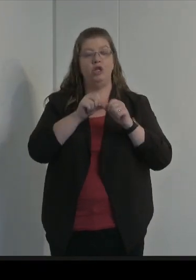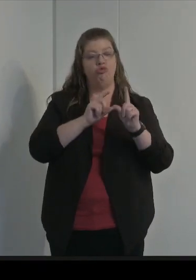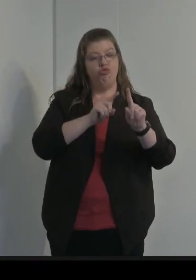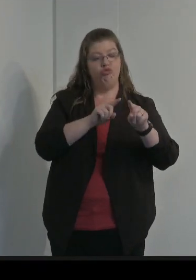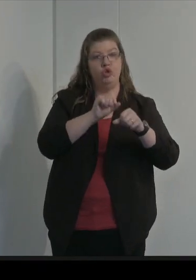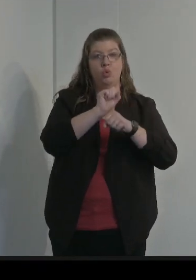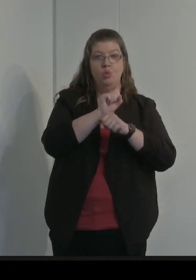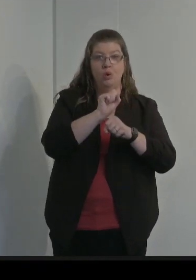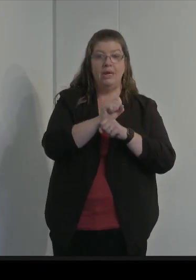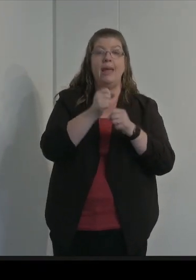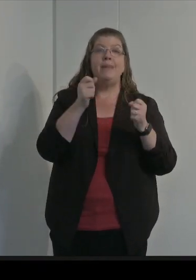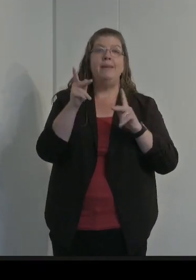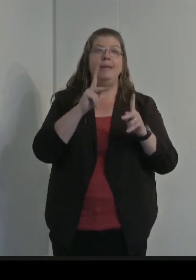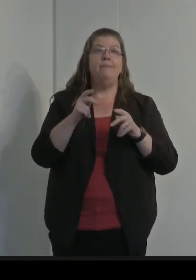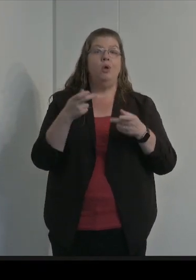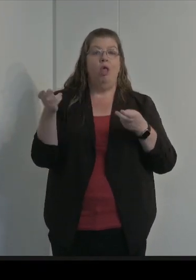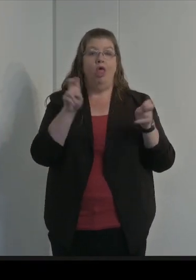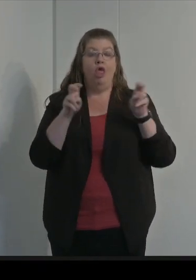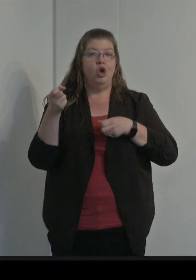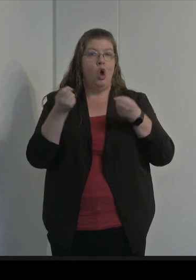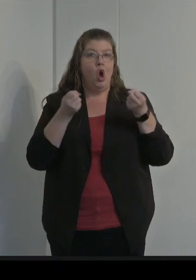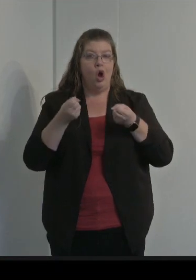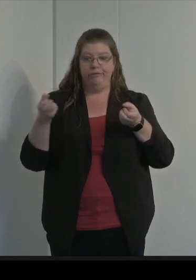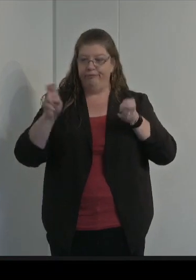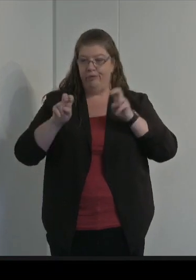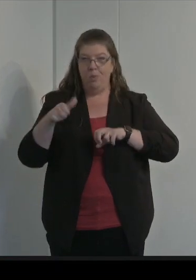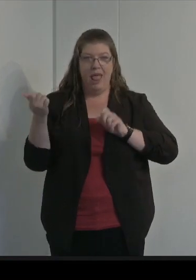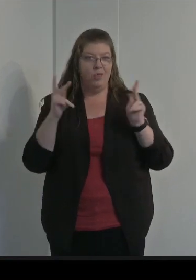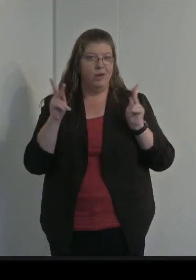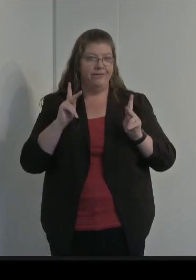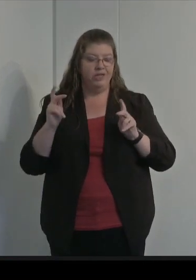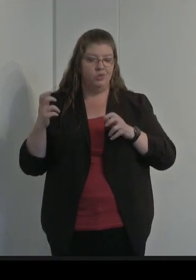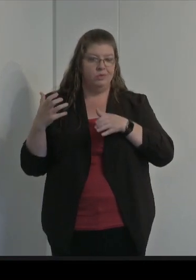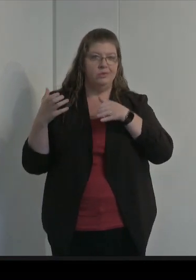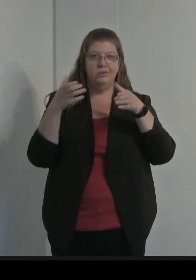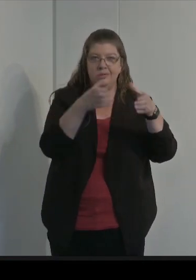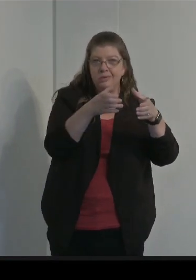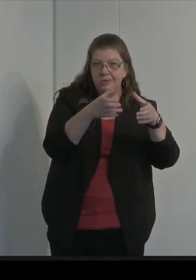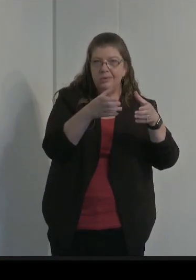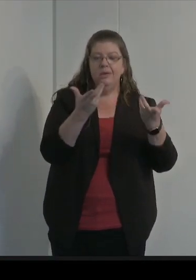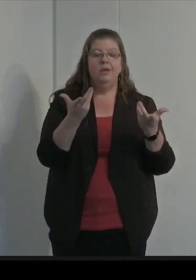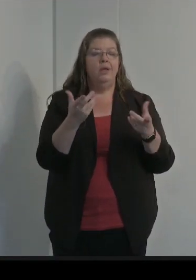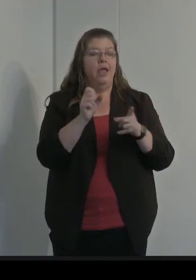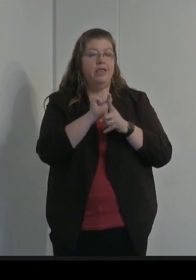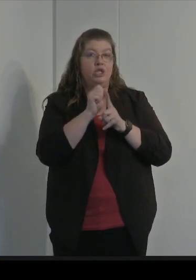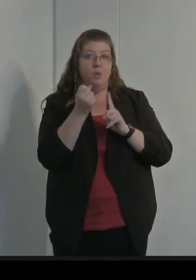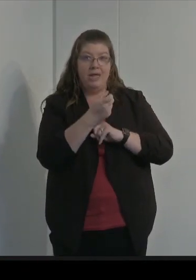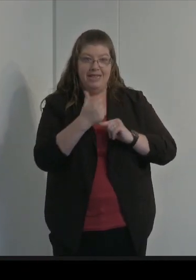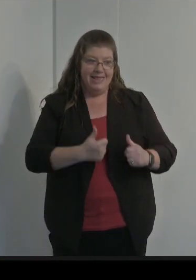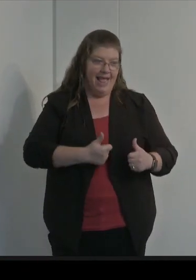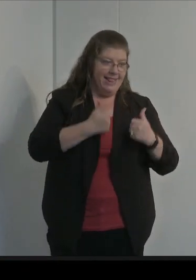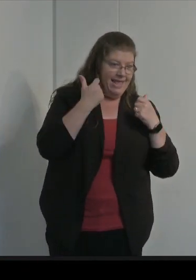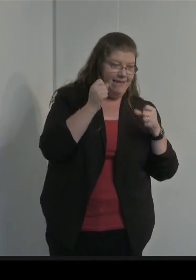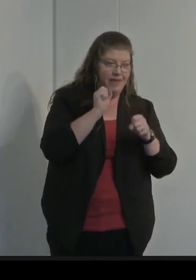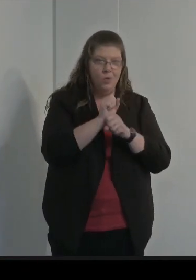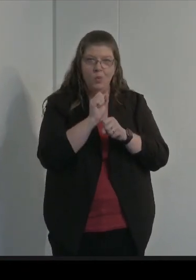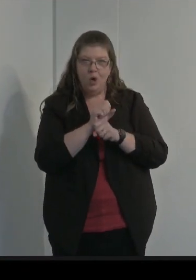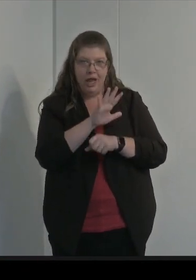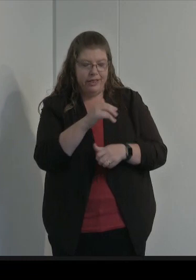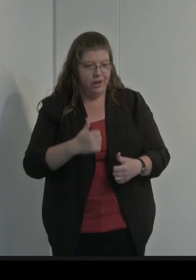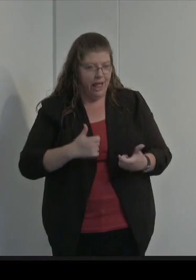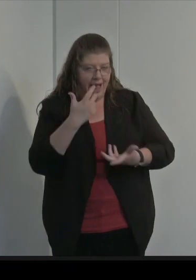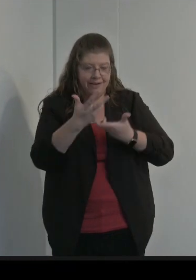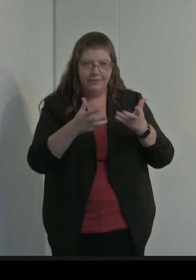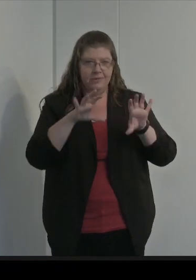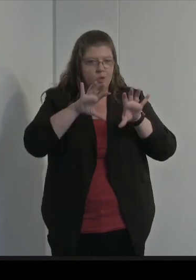them carpool with other individuals, and the circumstances by which they live and work and live their lives